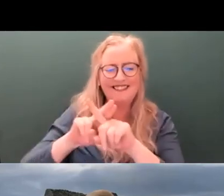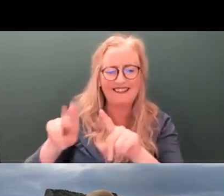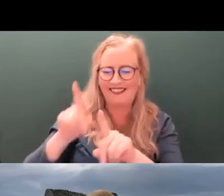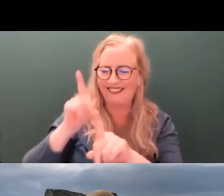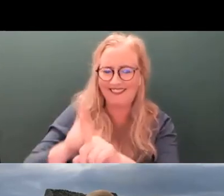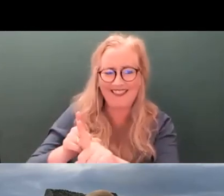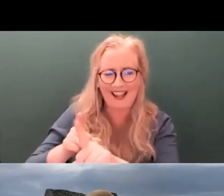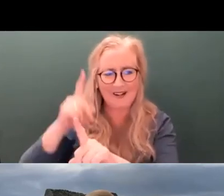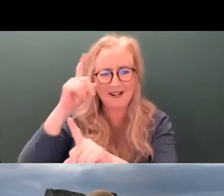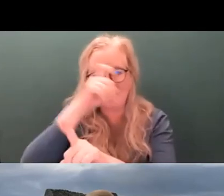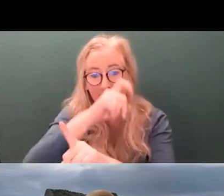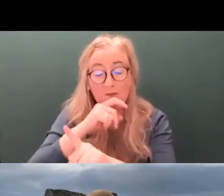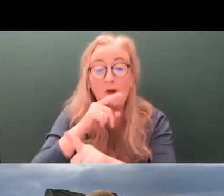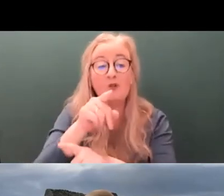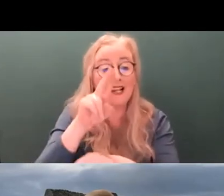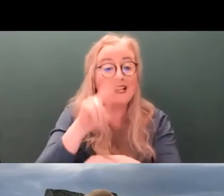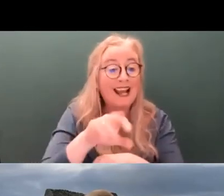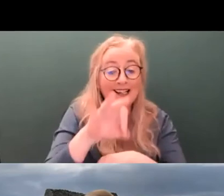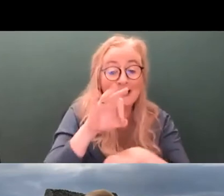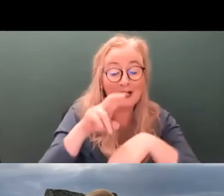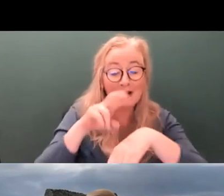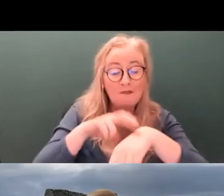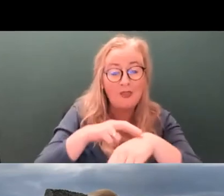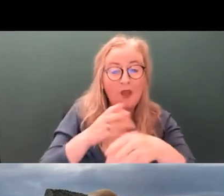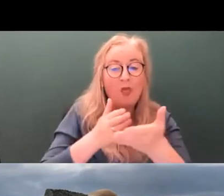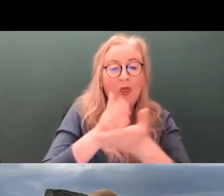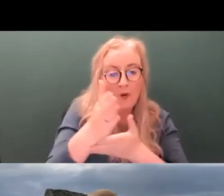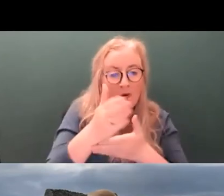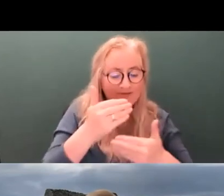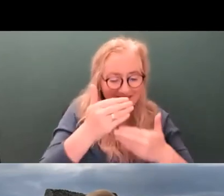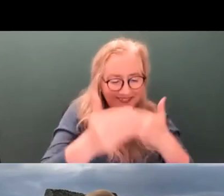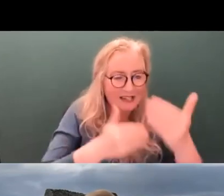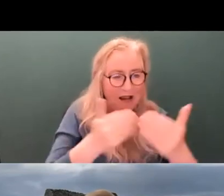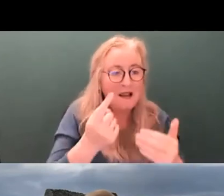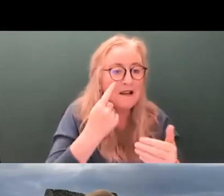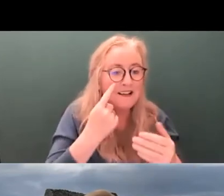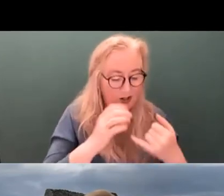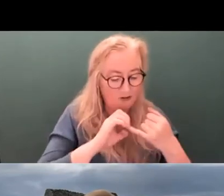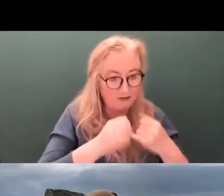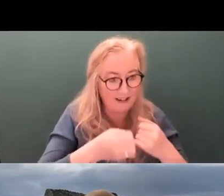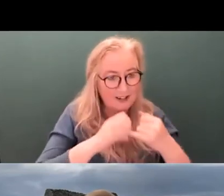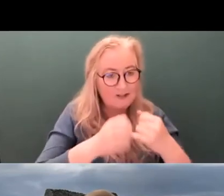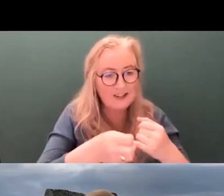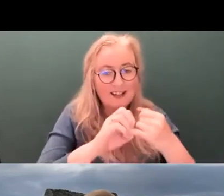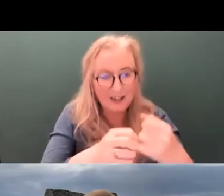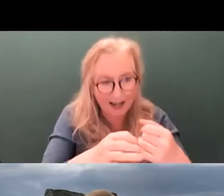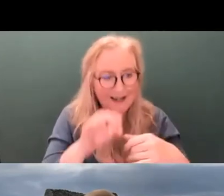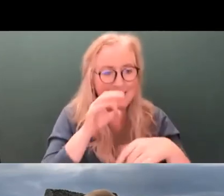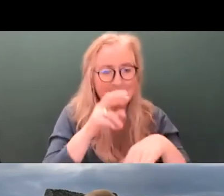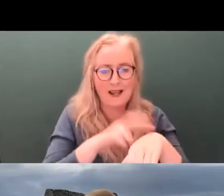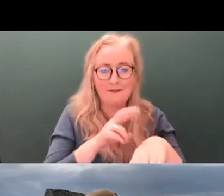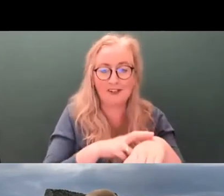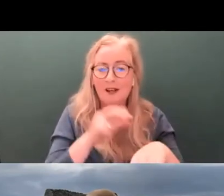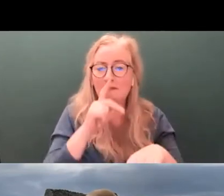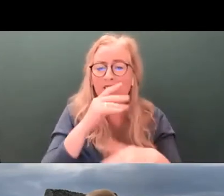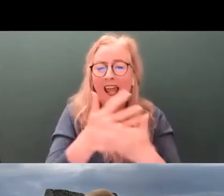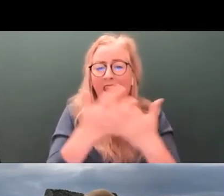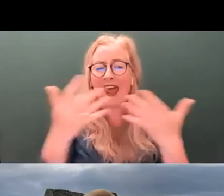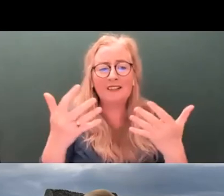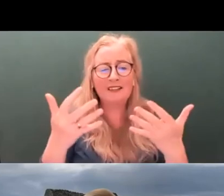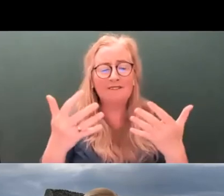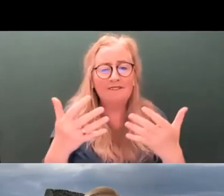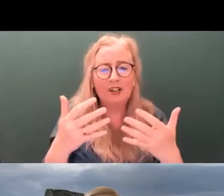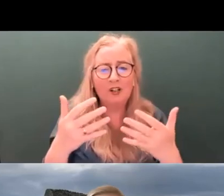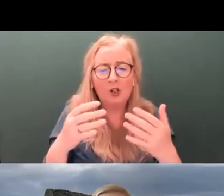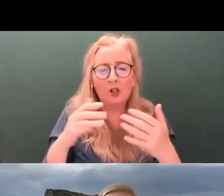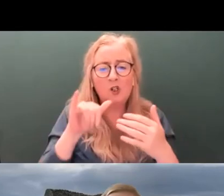said, you only get better by, by kind of digging in and having a go at it. And there's loads of free YouTube videos for